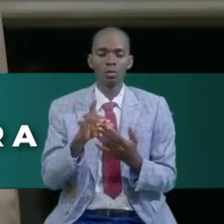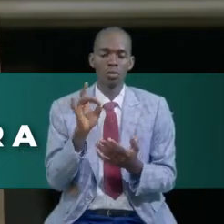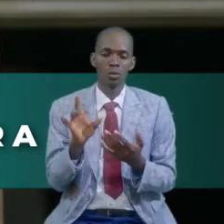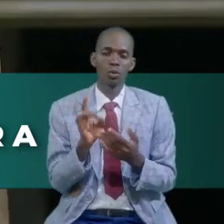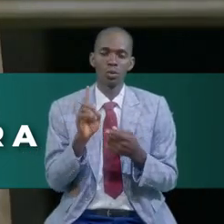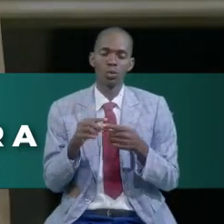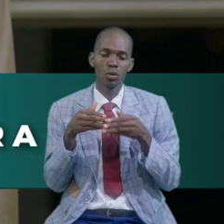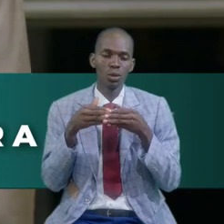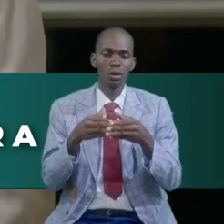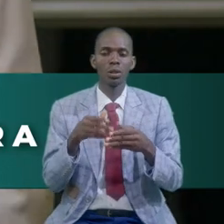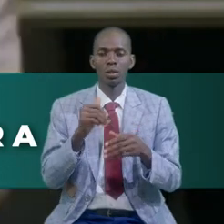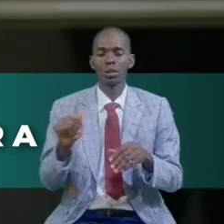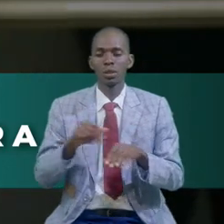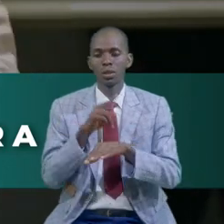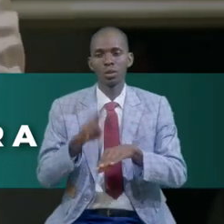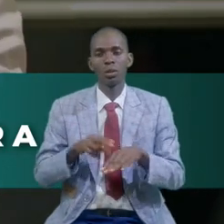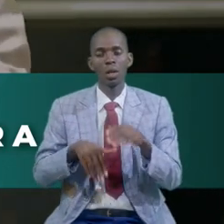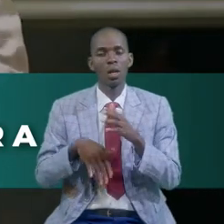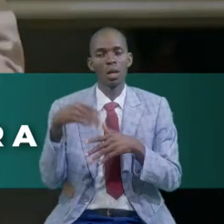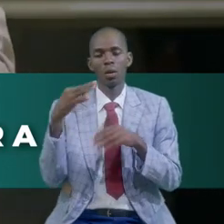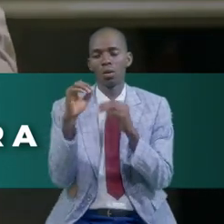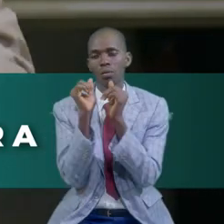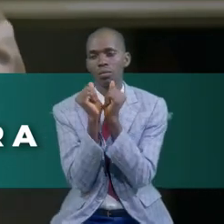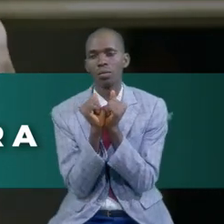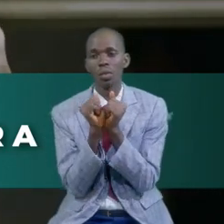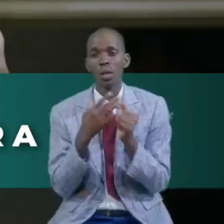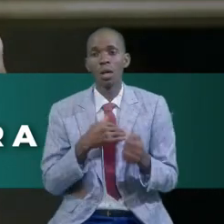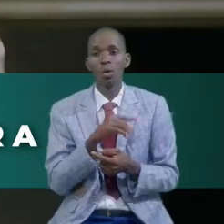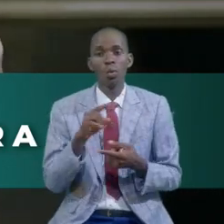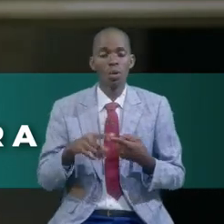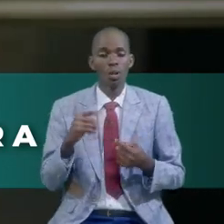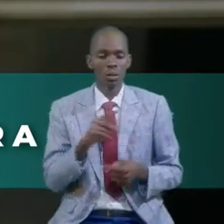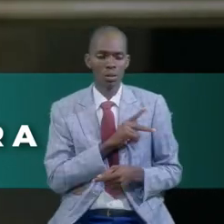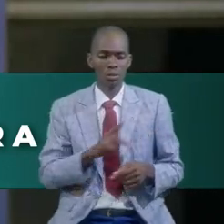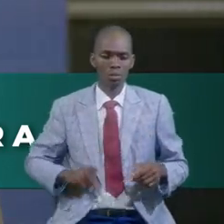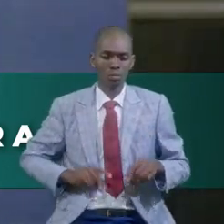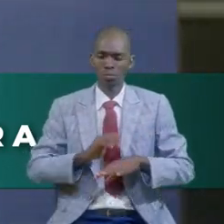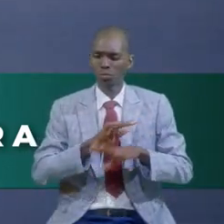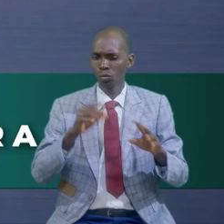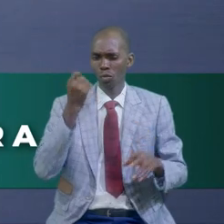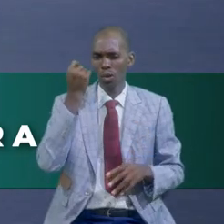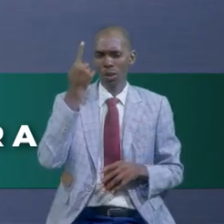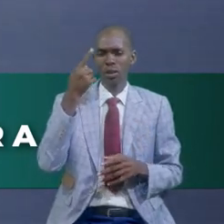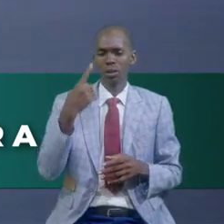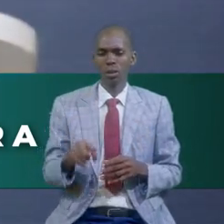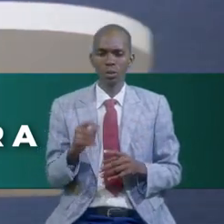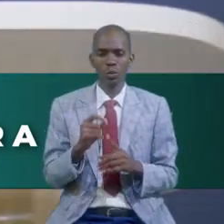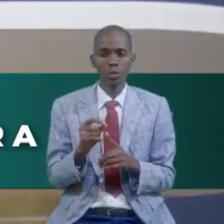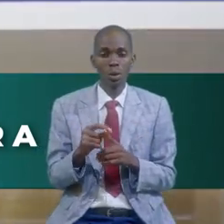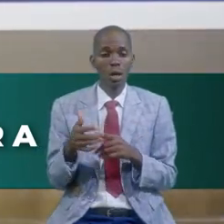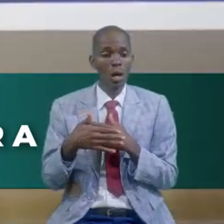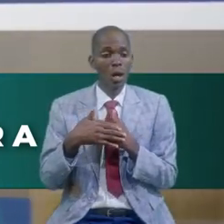of captivity. And when Pharaoh did not get the message after the children of Israel